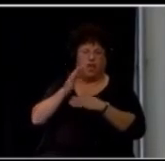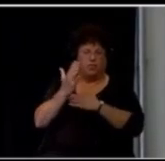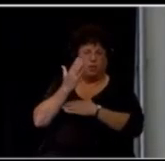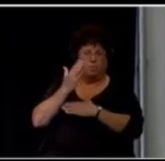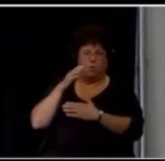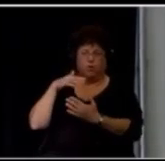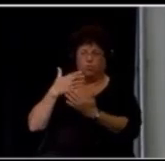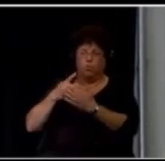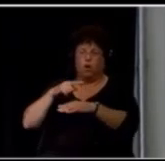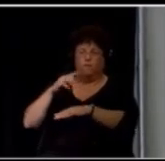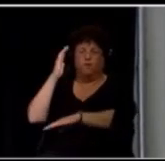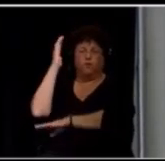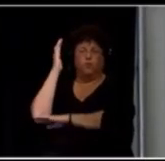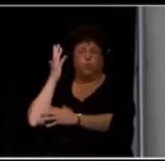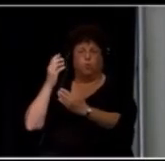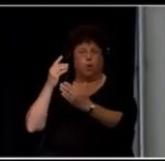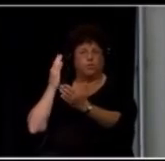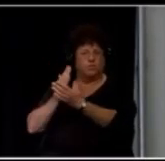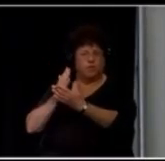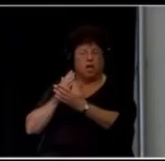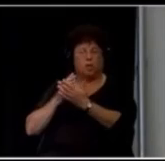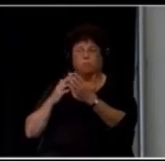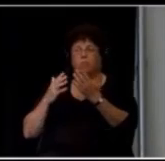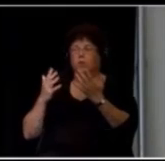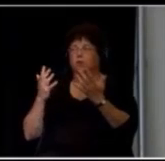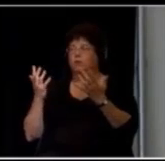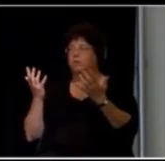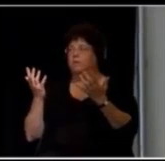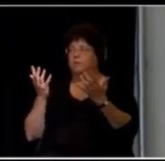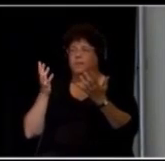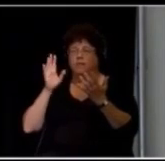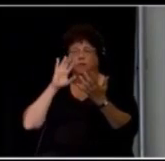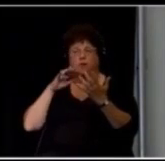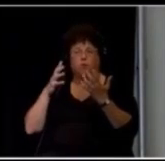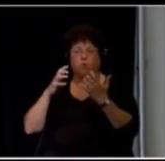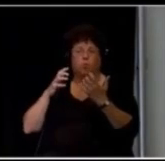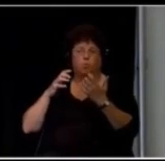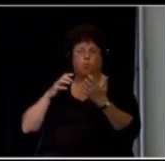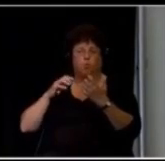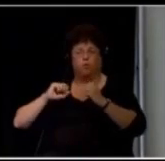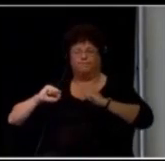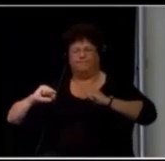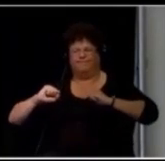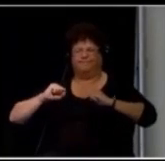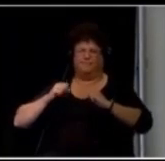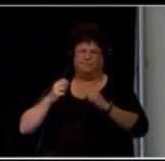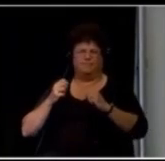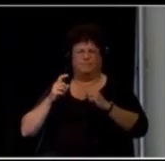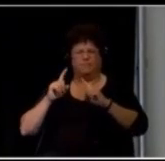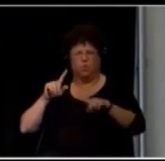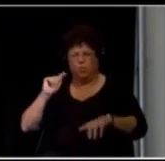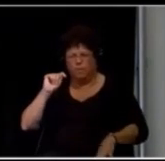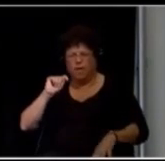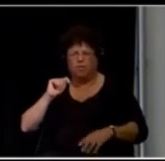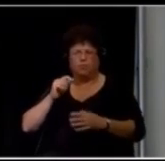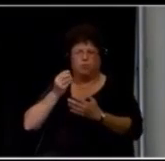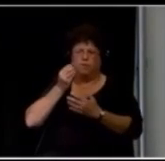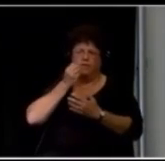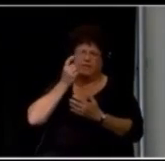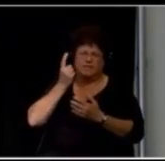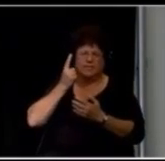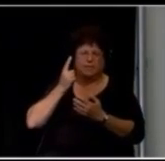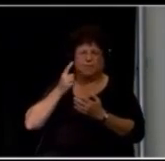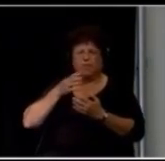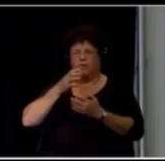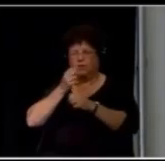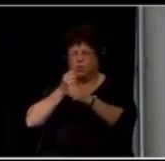say noon, you want to stop and you want to stretch your legs, hit the restroom, grab a bite to eat, grab